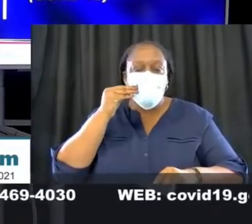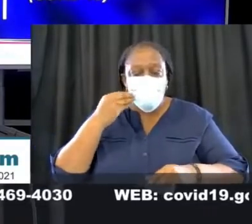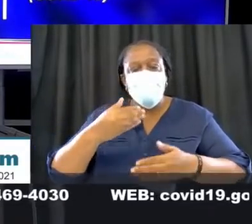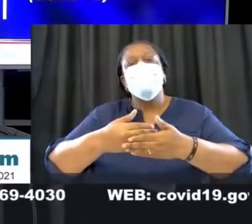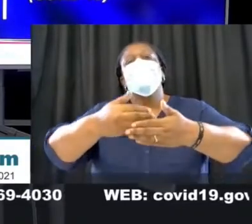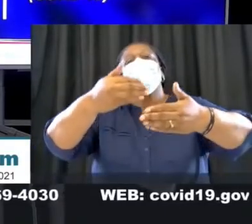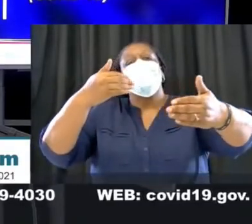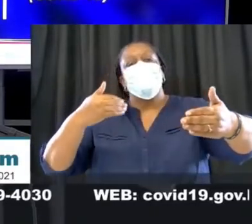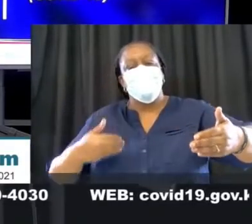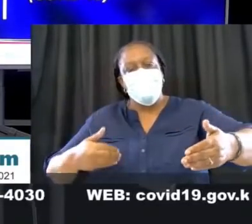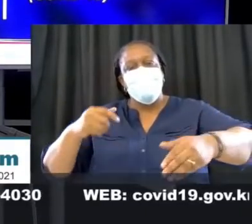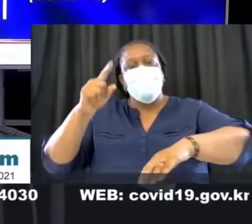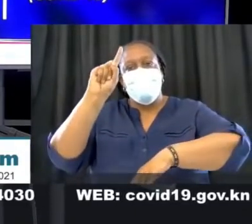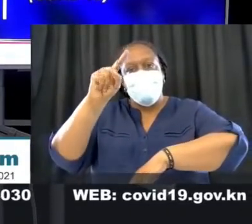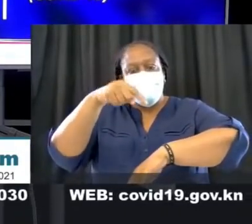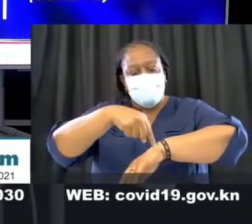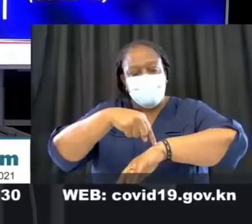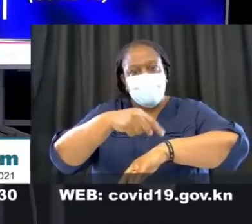ahead of the curfew.